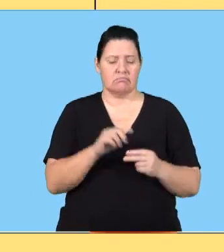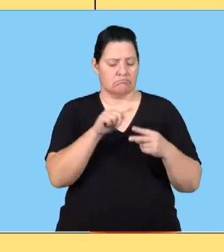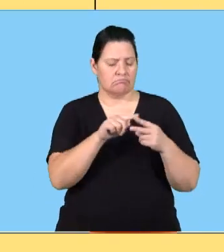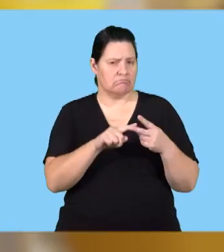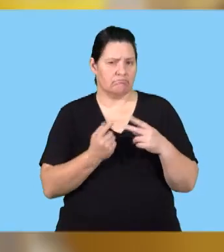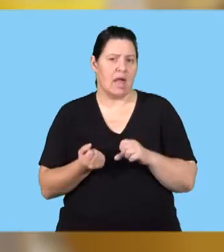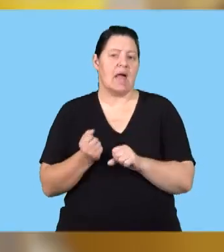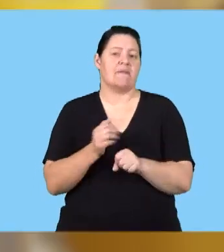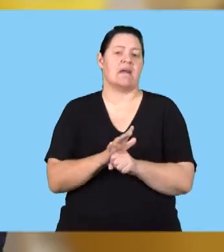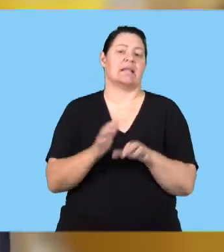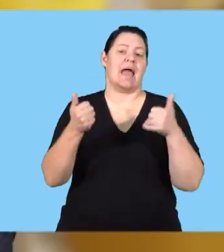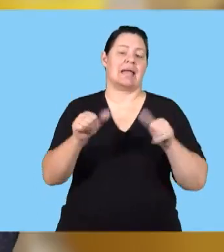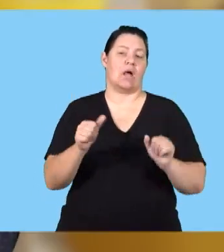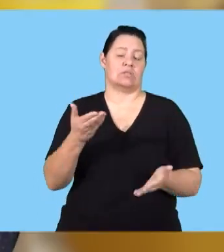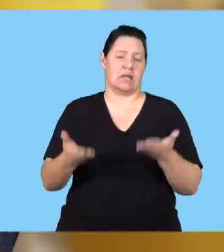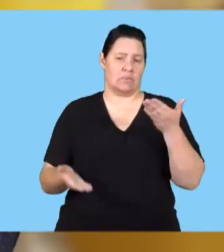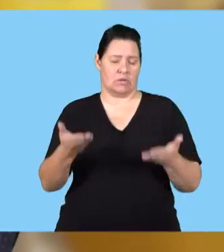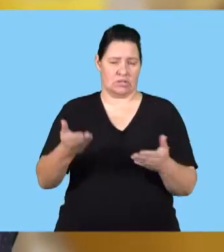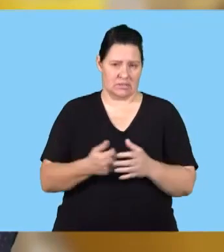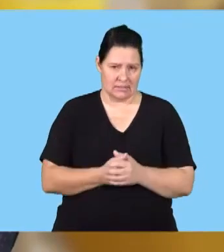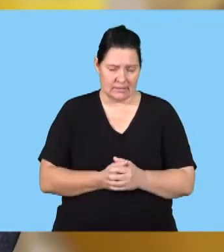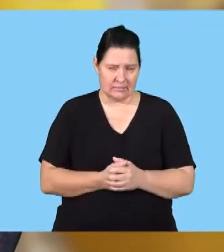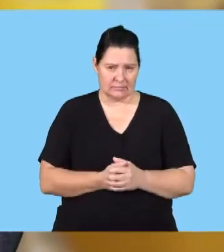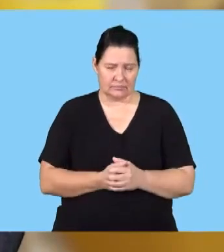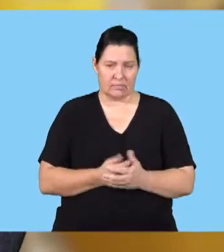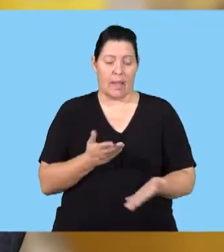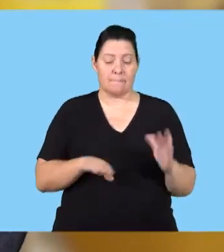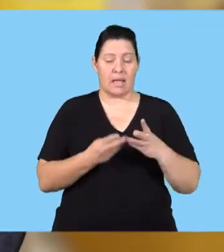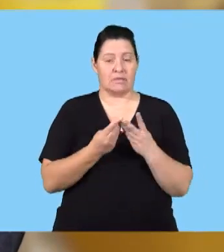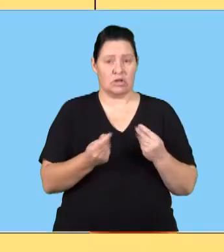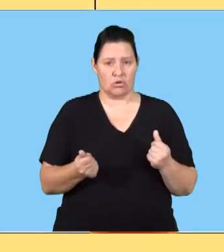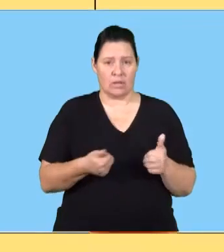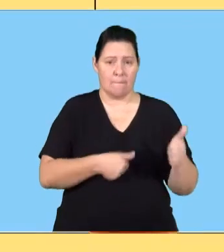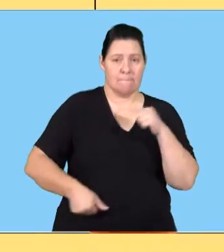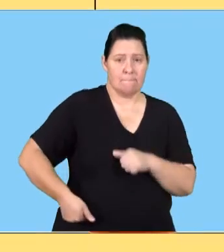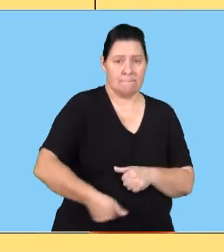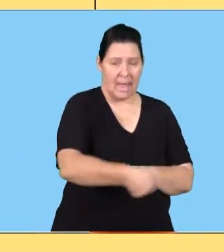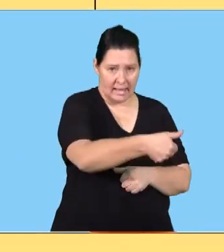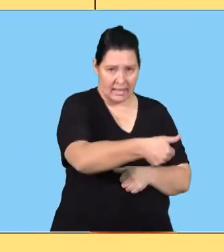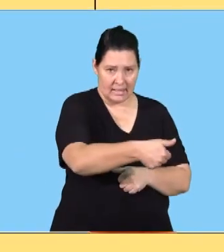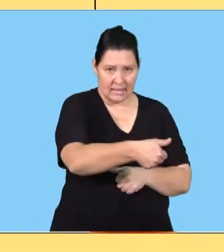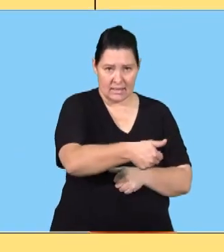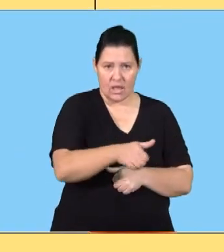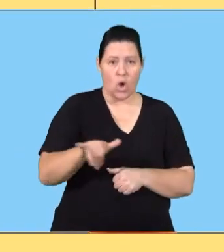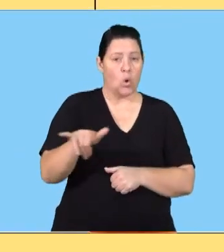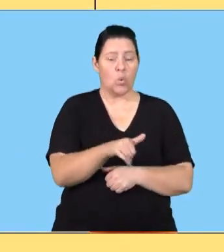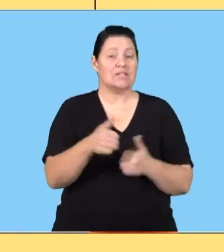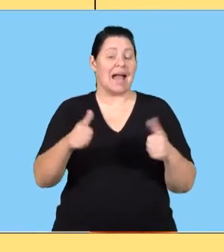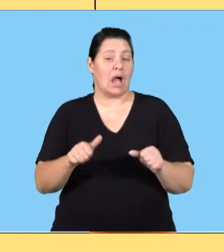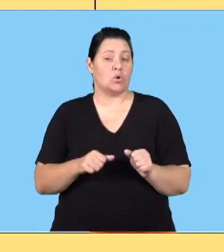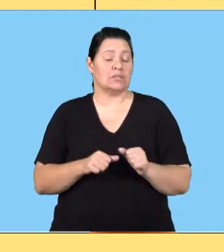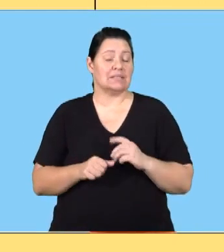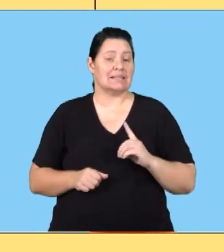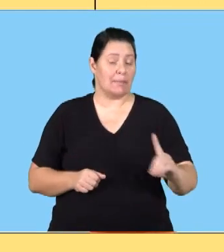these two will affect the accounting equation. When packing materials are returned, which account do